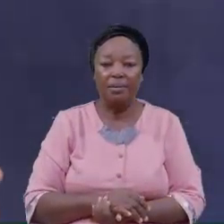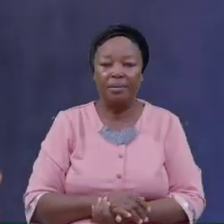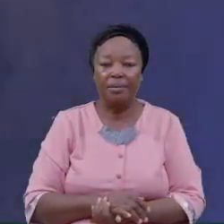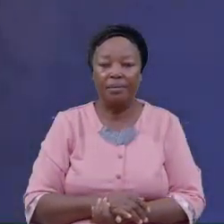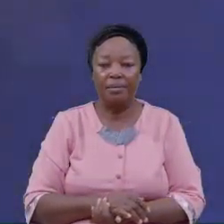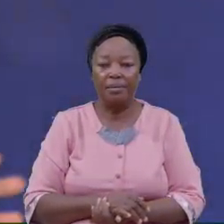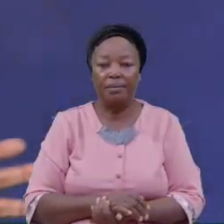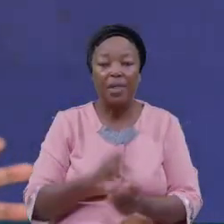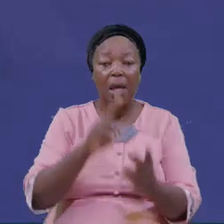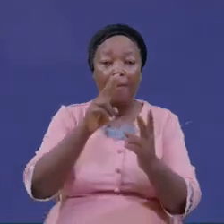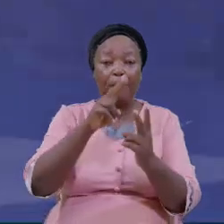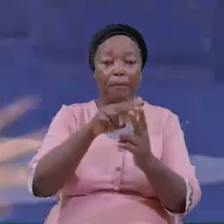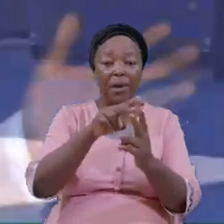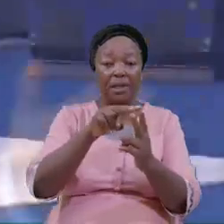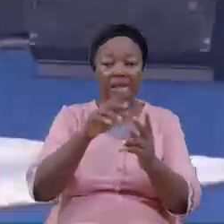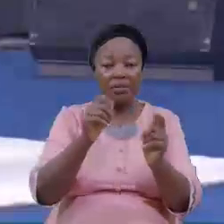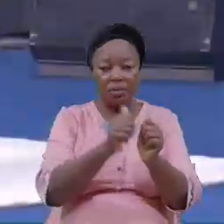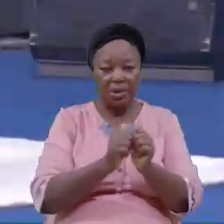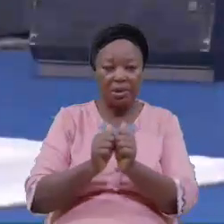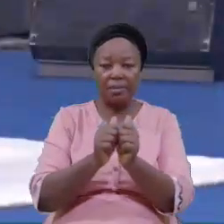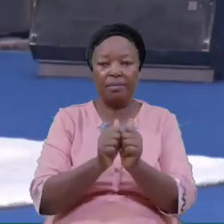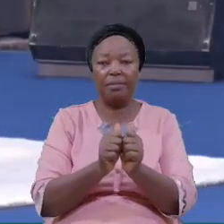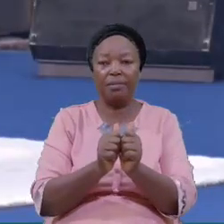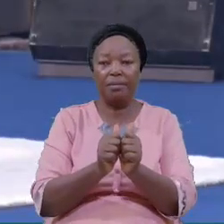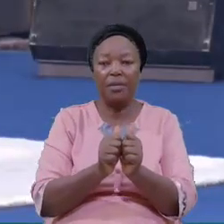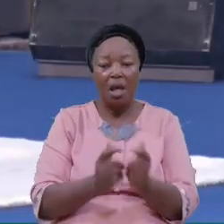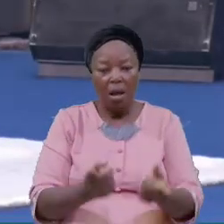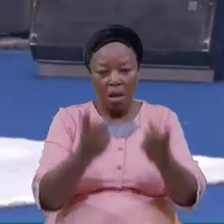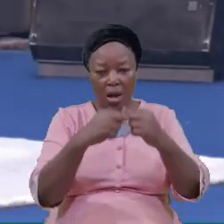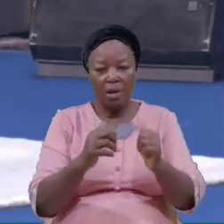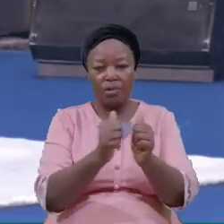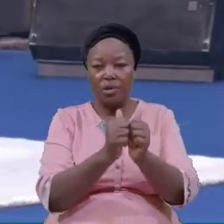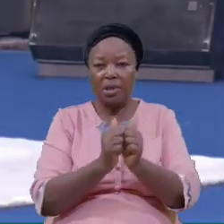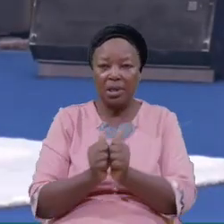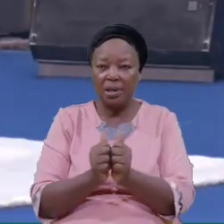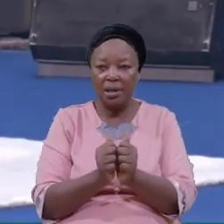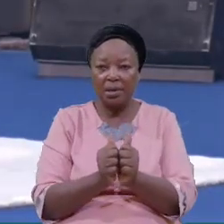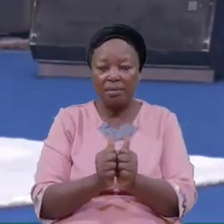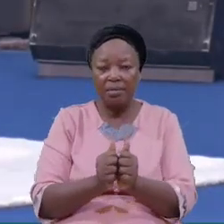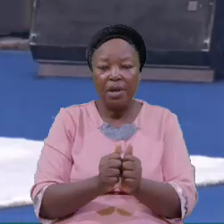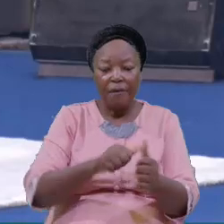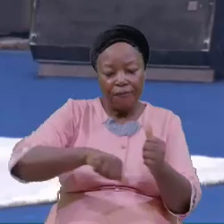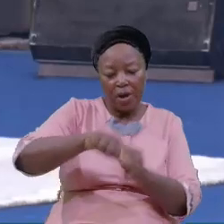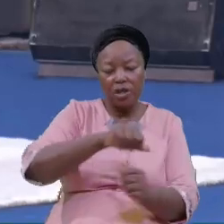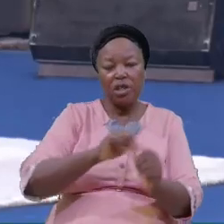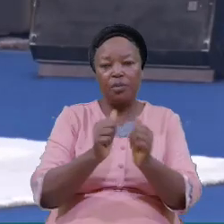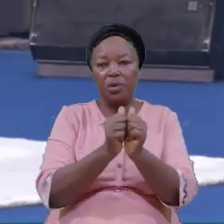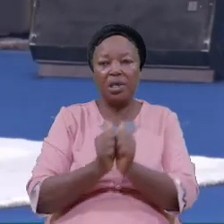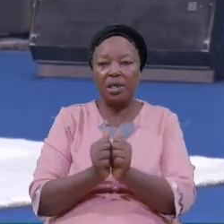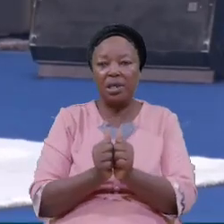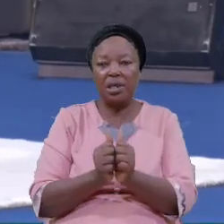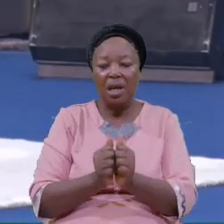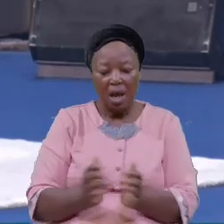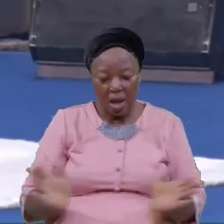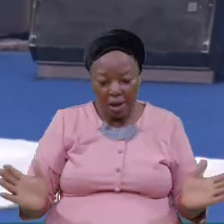Partner together. Come together. Fellowship together. Encourage one